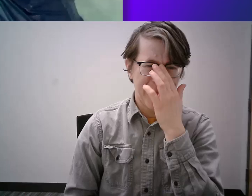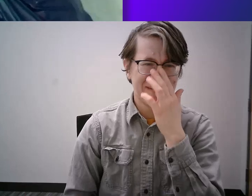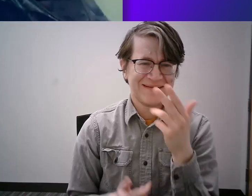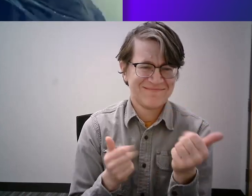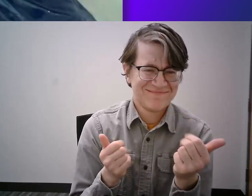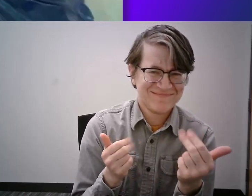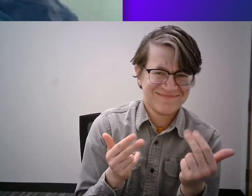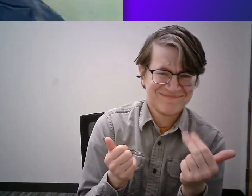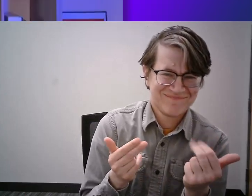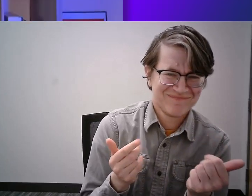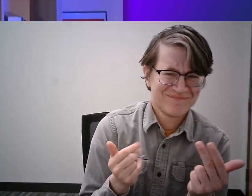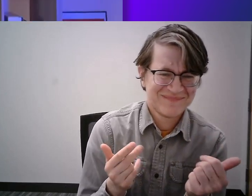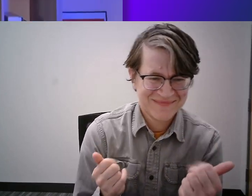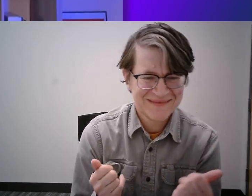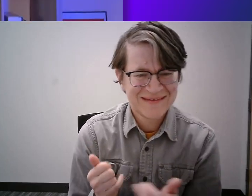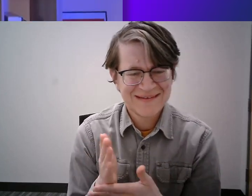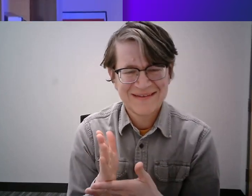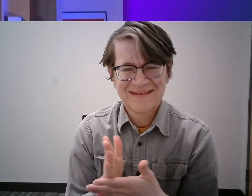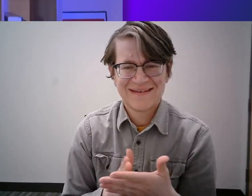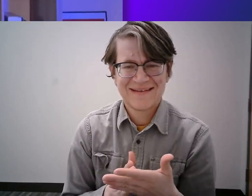I poured some